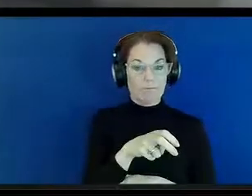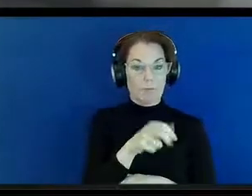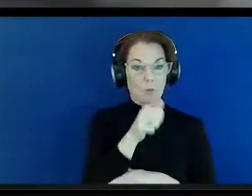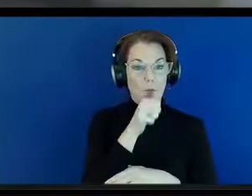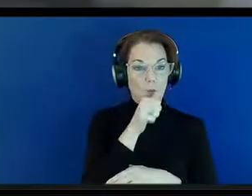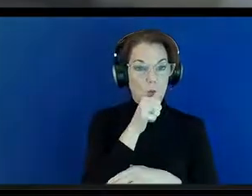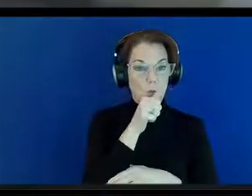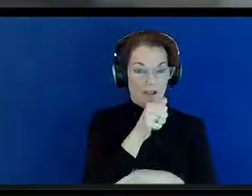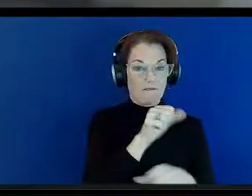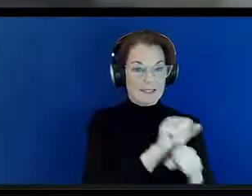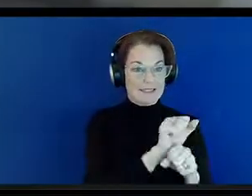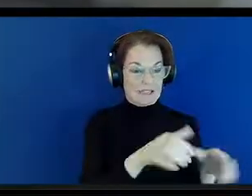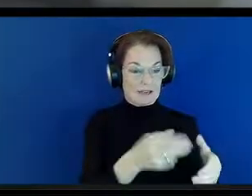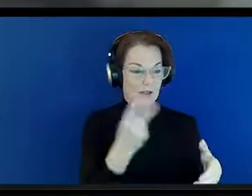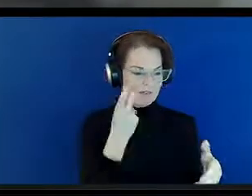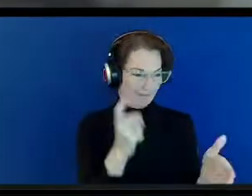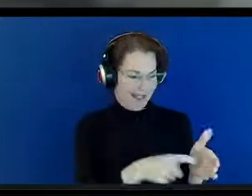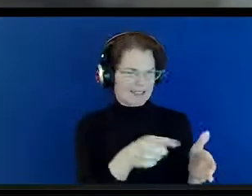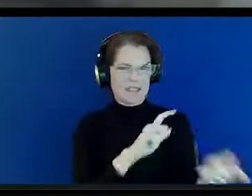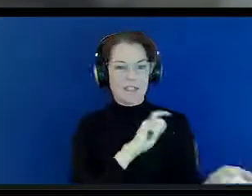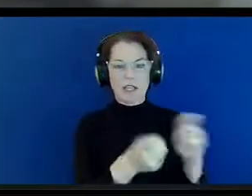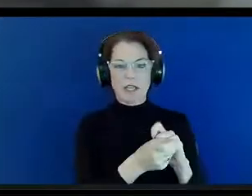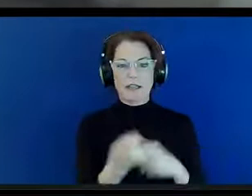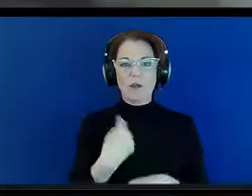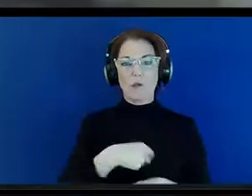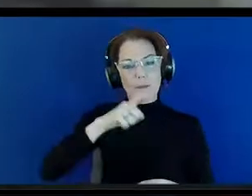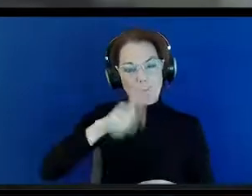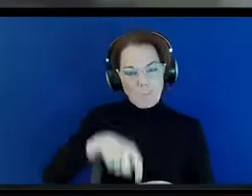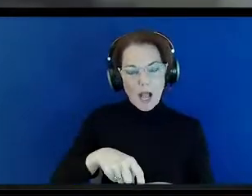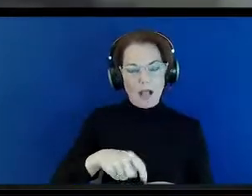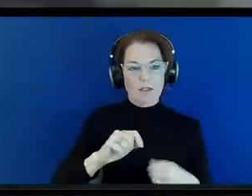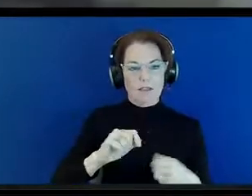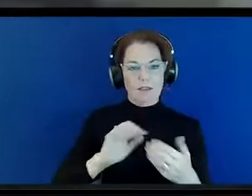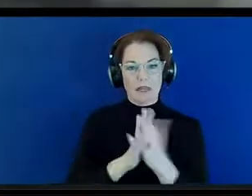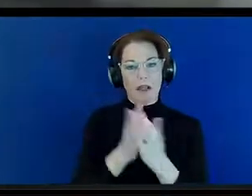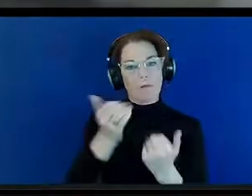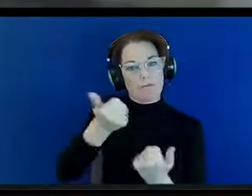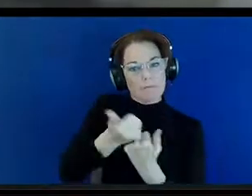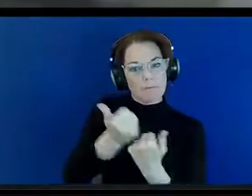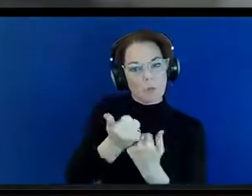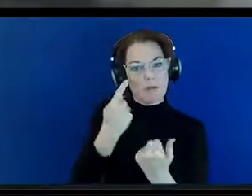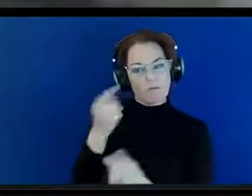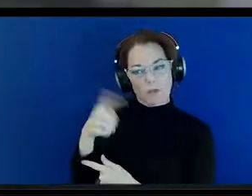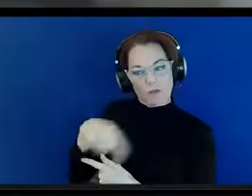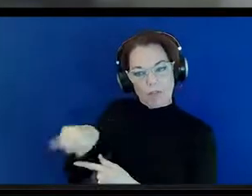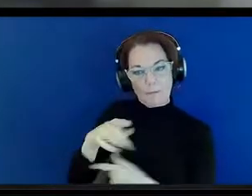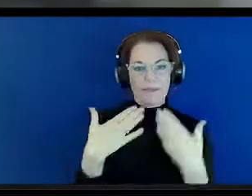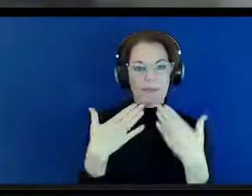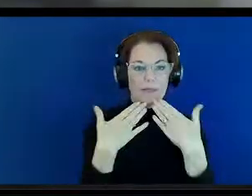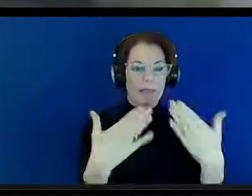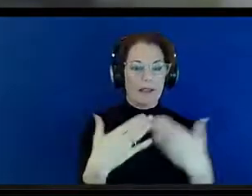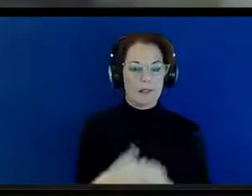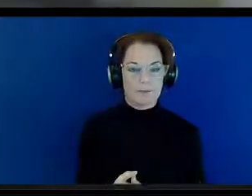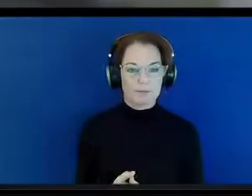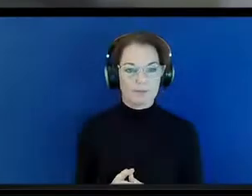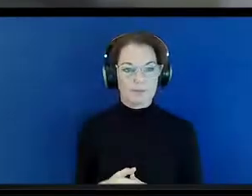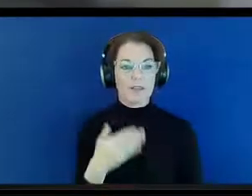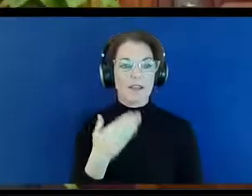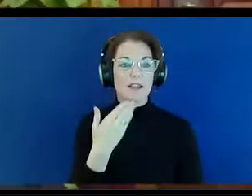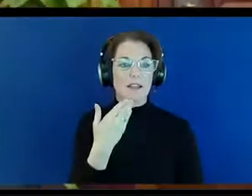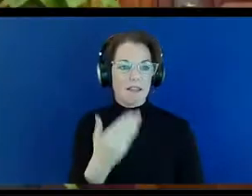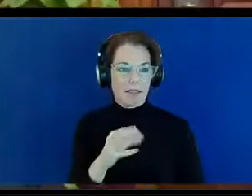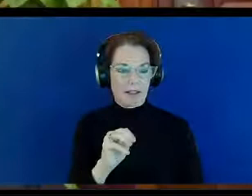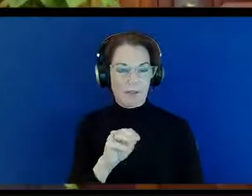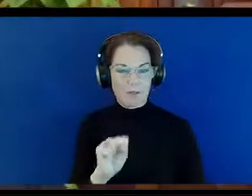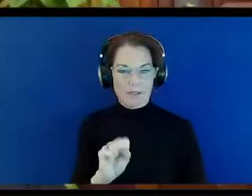we, again, have to be the voice of the voiceless. Thank you very much. Thank you, Ms. Cleveland Leget,